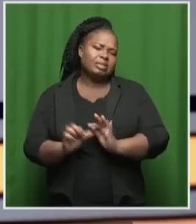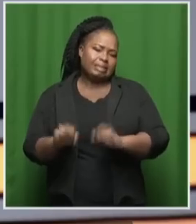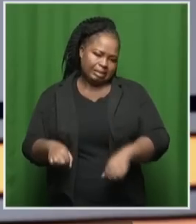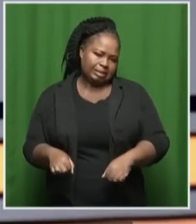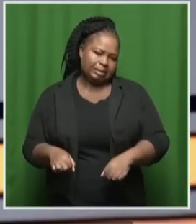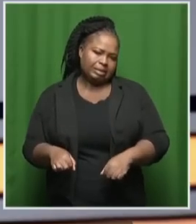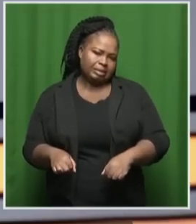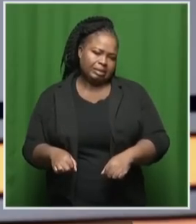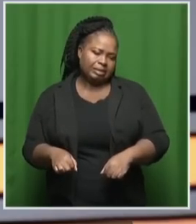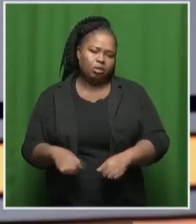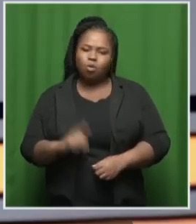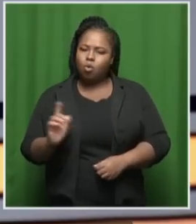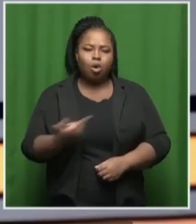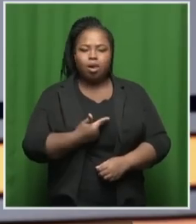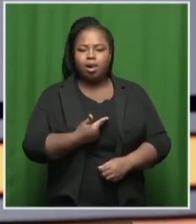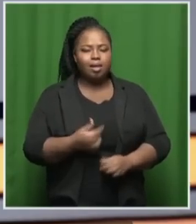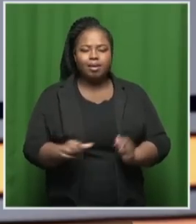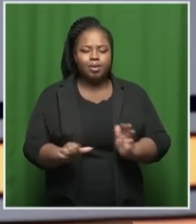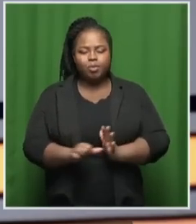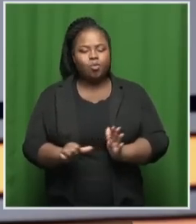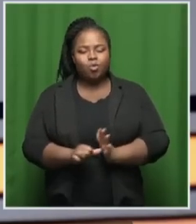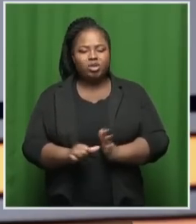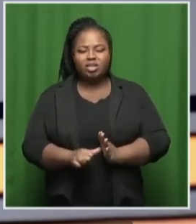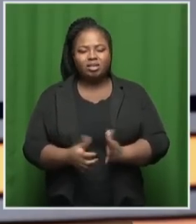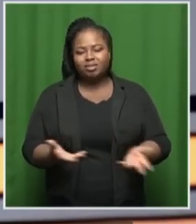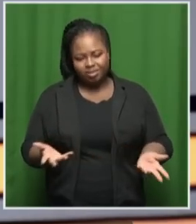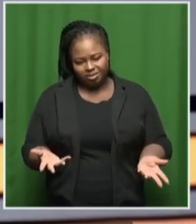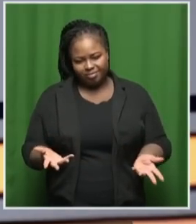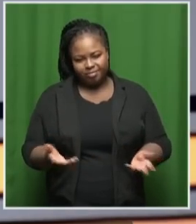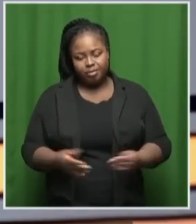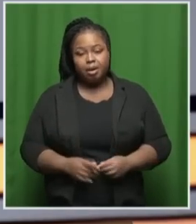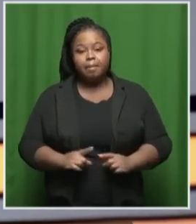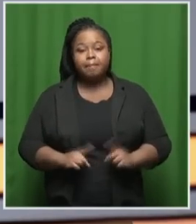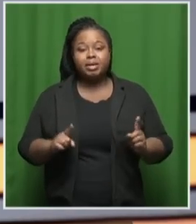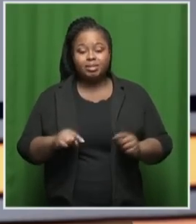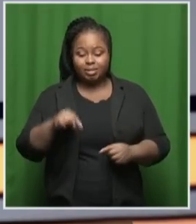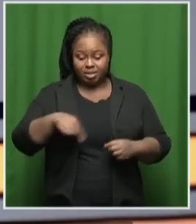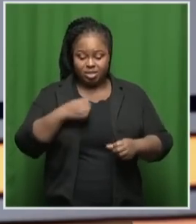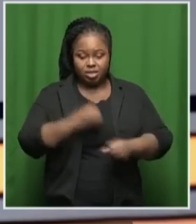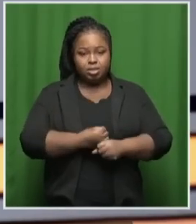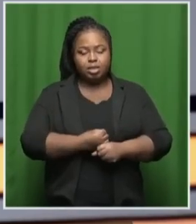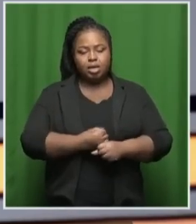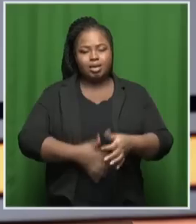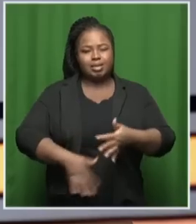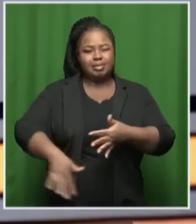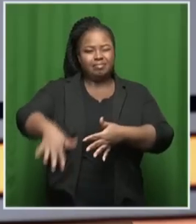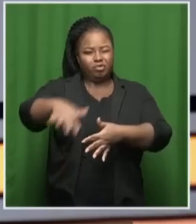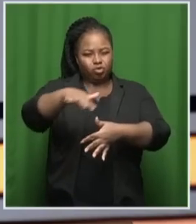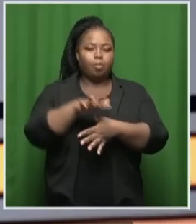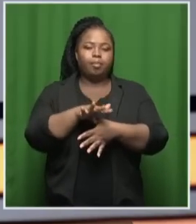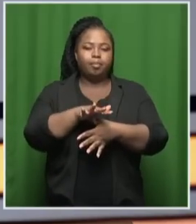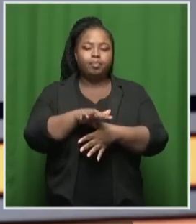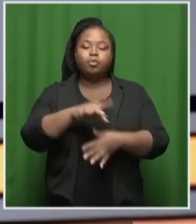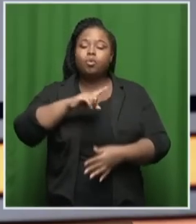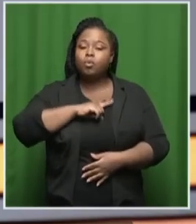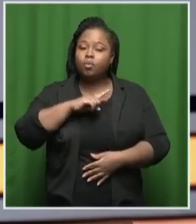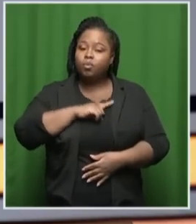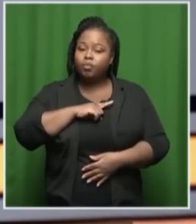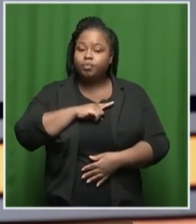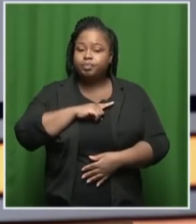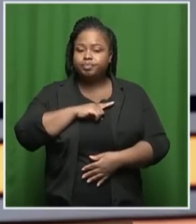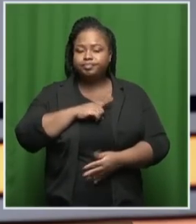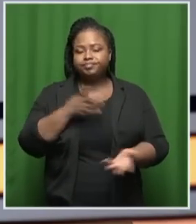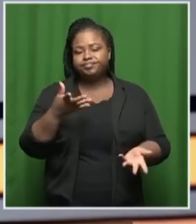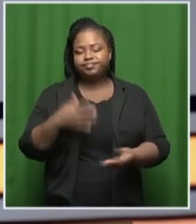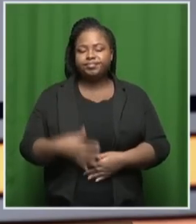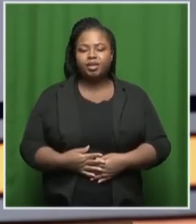And I don't think there's a single election that's kind of regarded in a nonchalant way. But I think this one, it's particularly because of what it